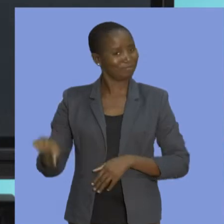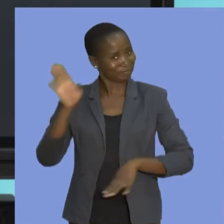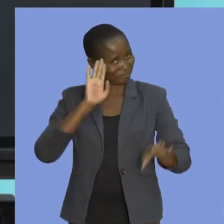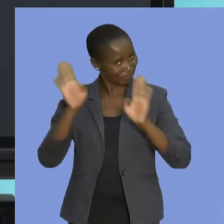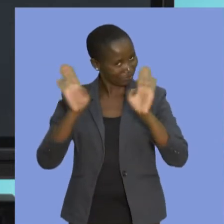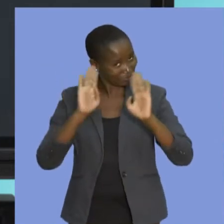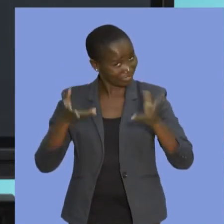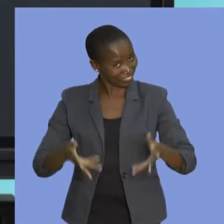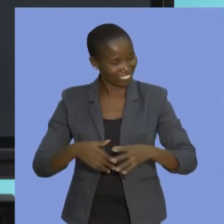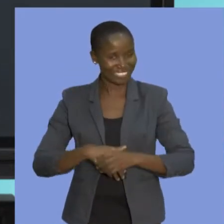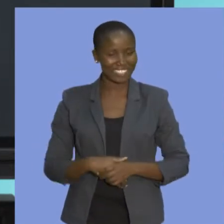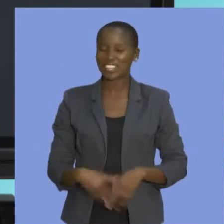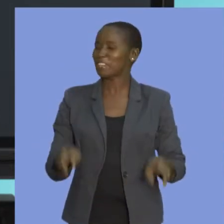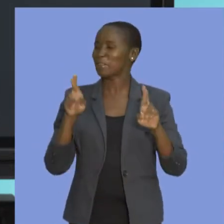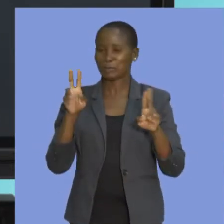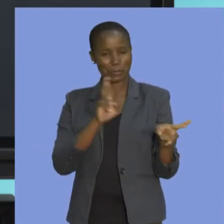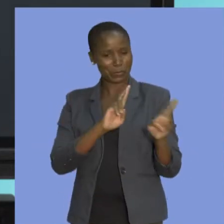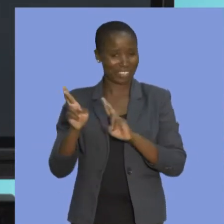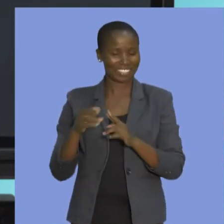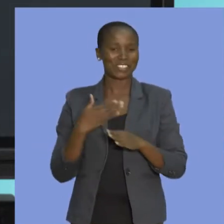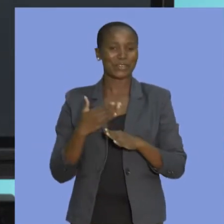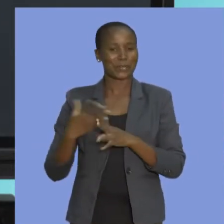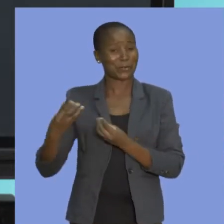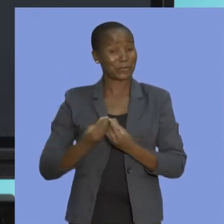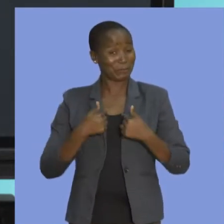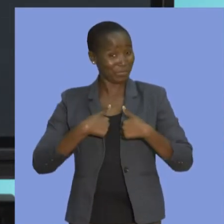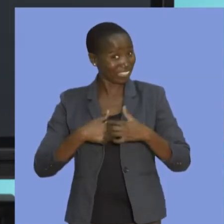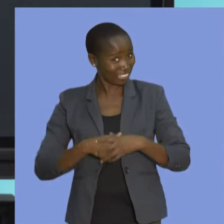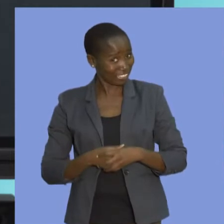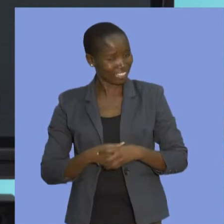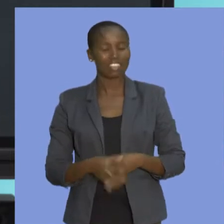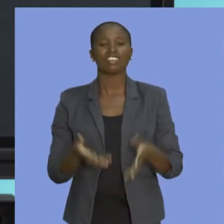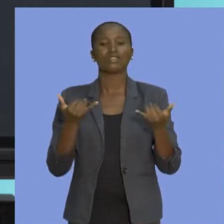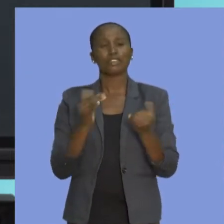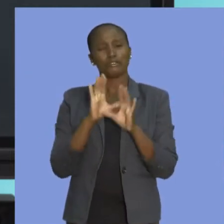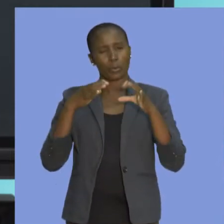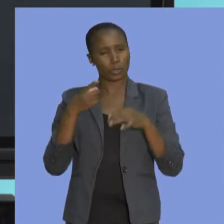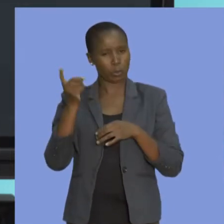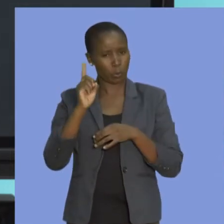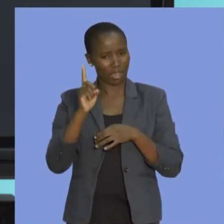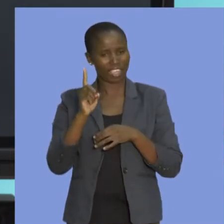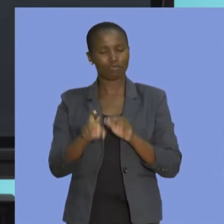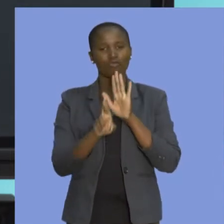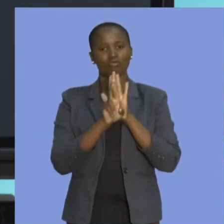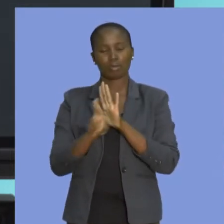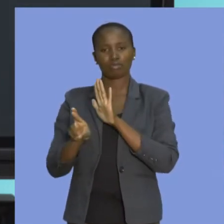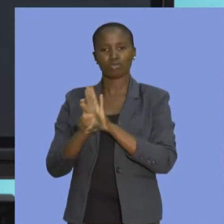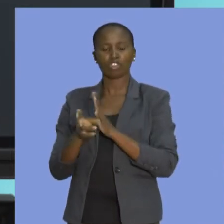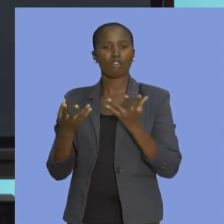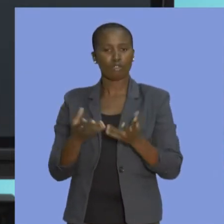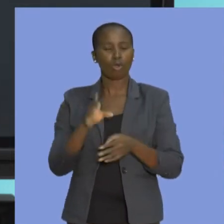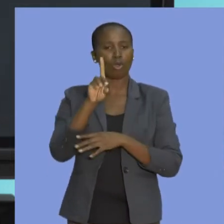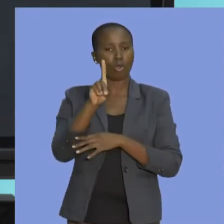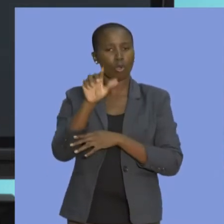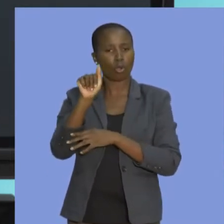there, guys. I hope you're ready today to work with me. We'll be focusing on representing of data,